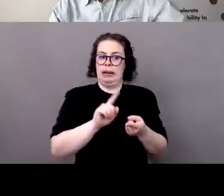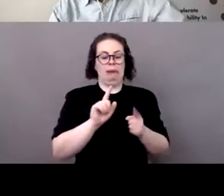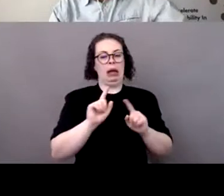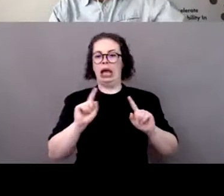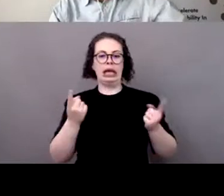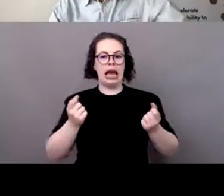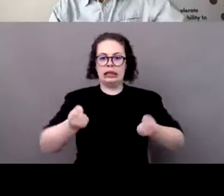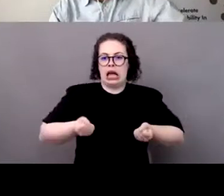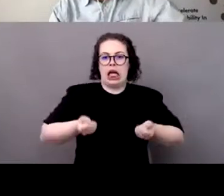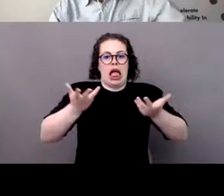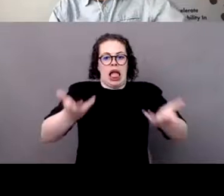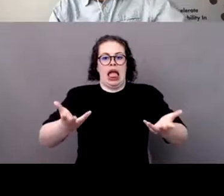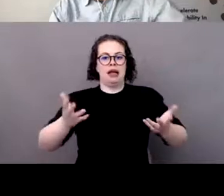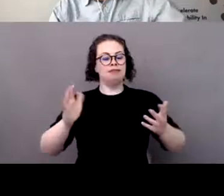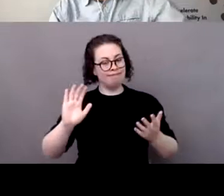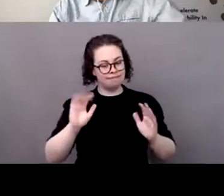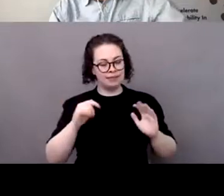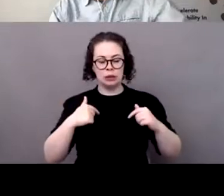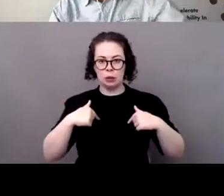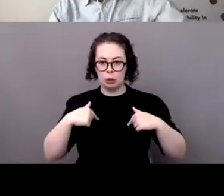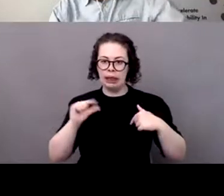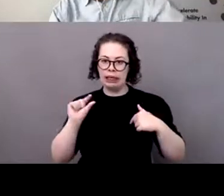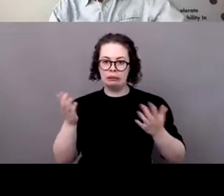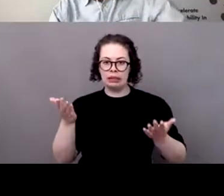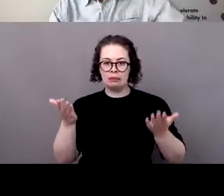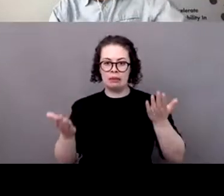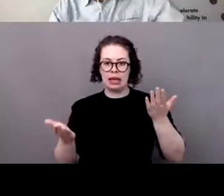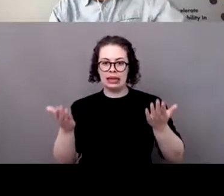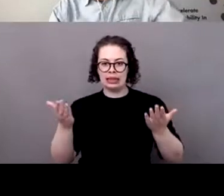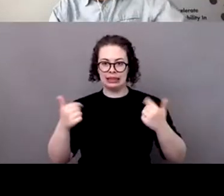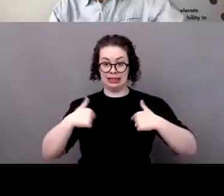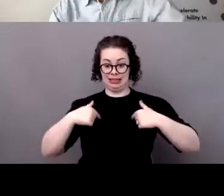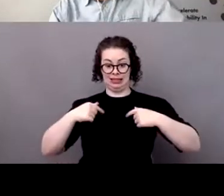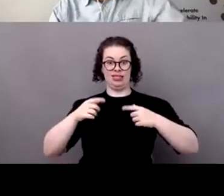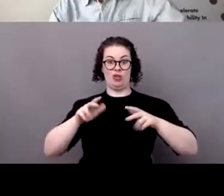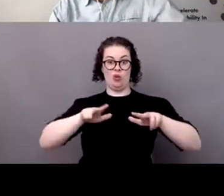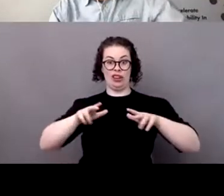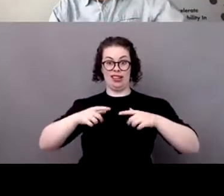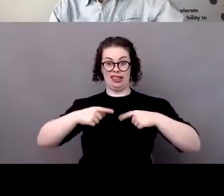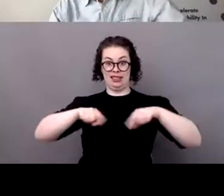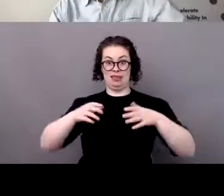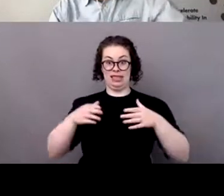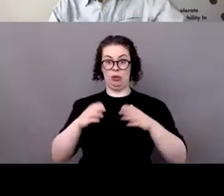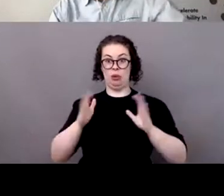one key indicator for the organization committee. And as Maëlle said,